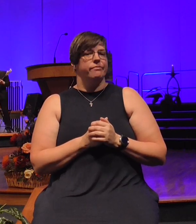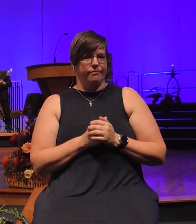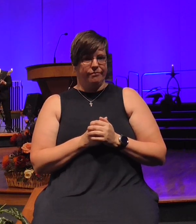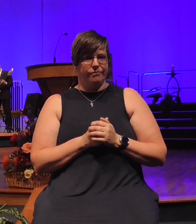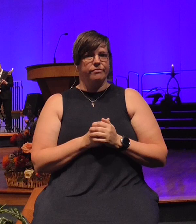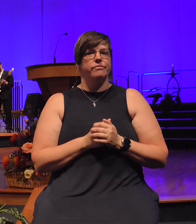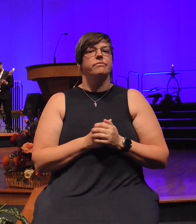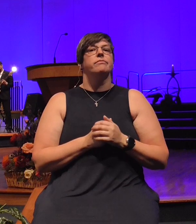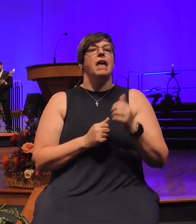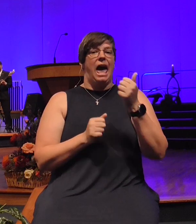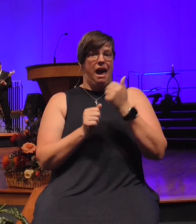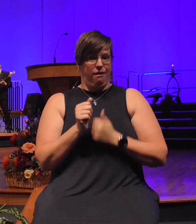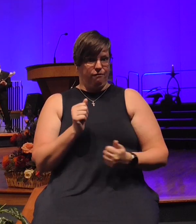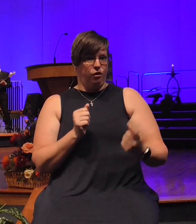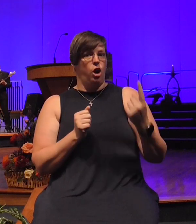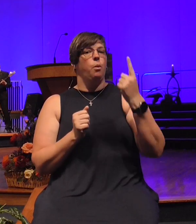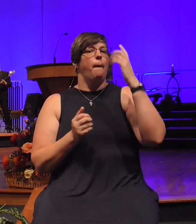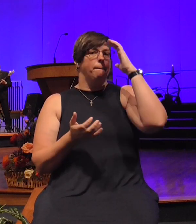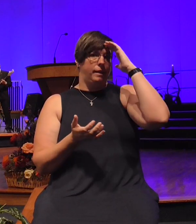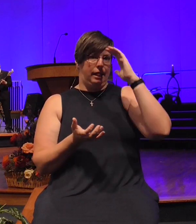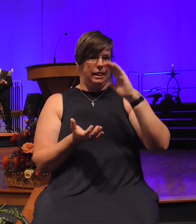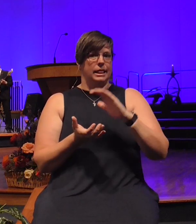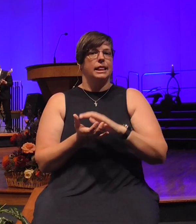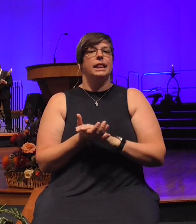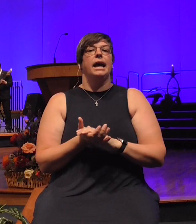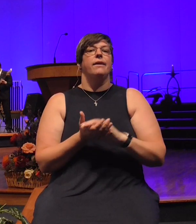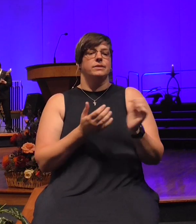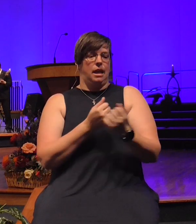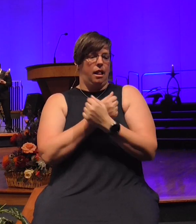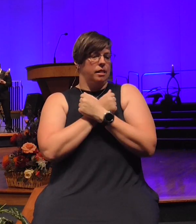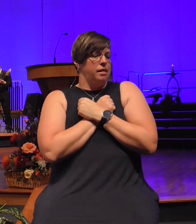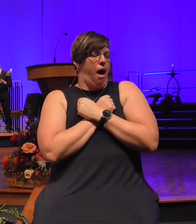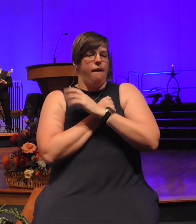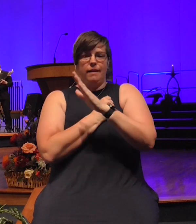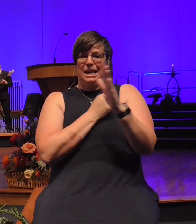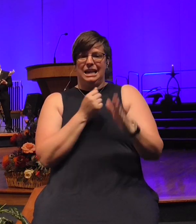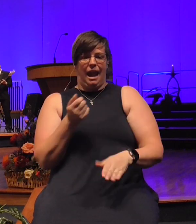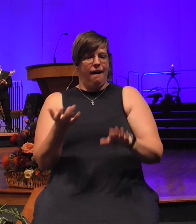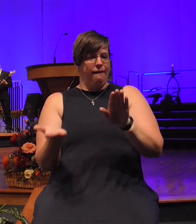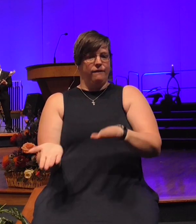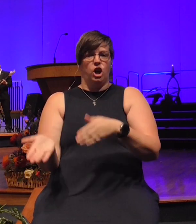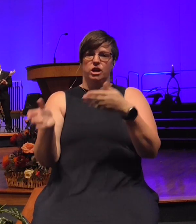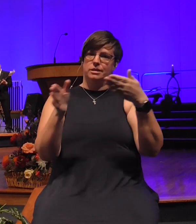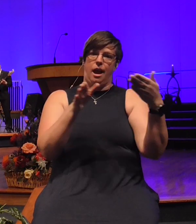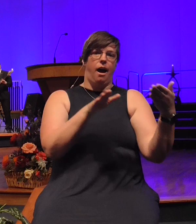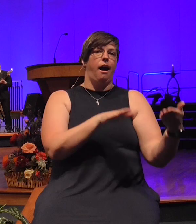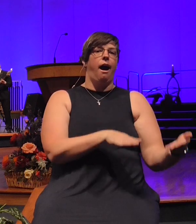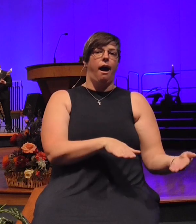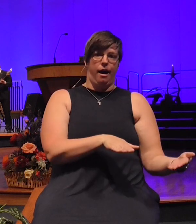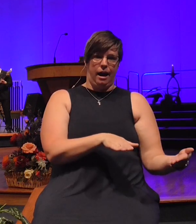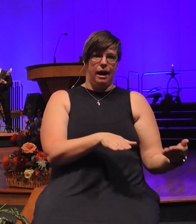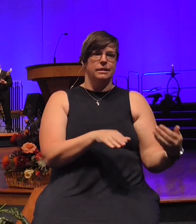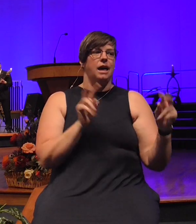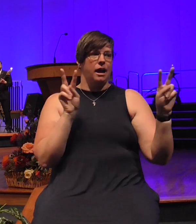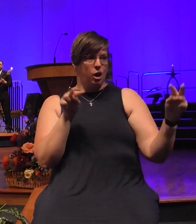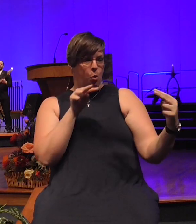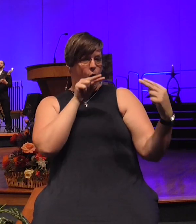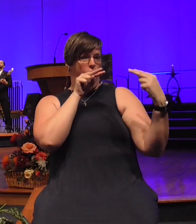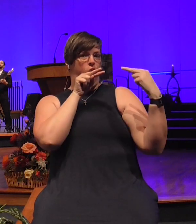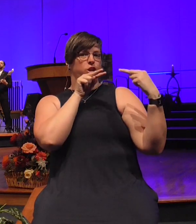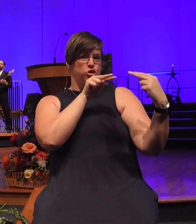each one believing that love never dies, watching